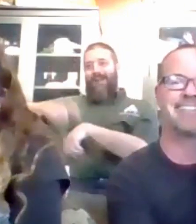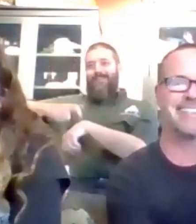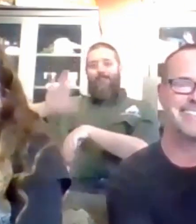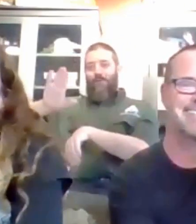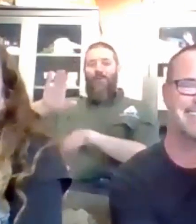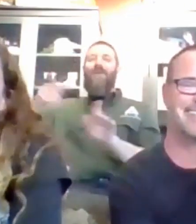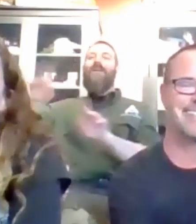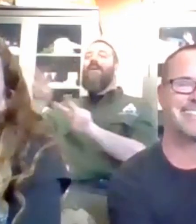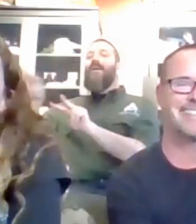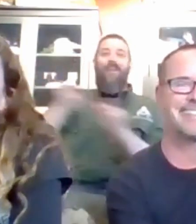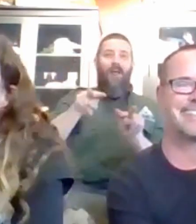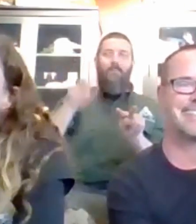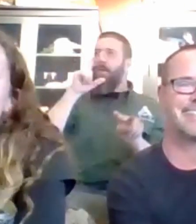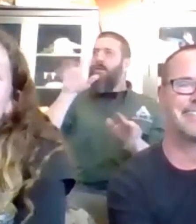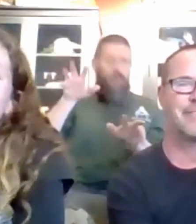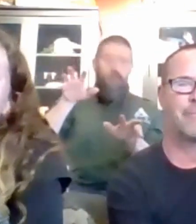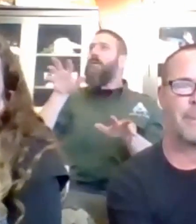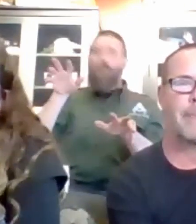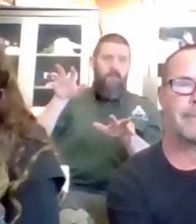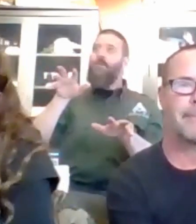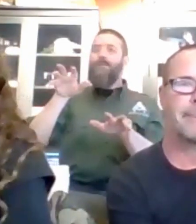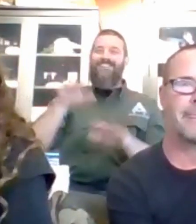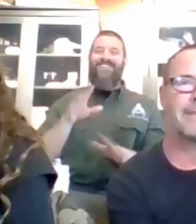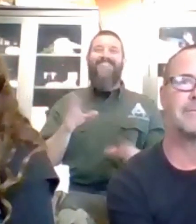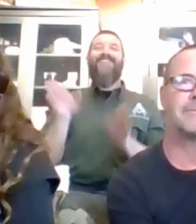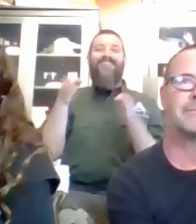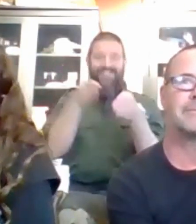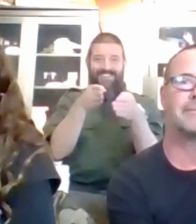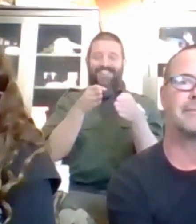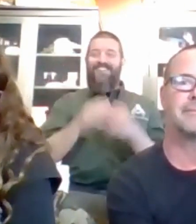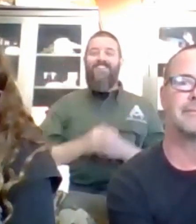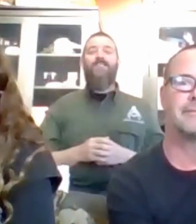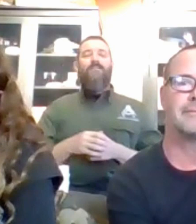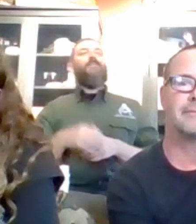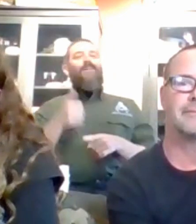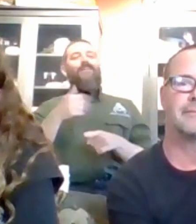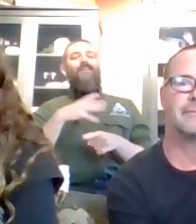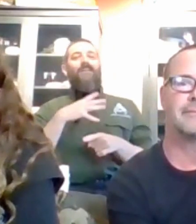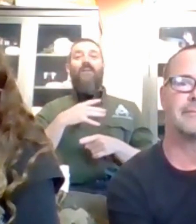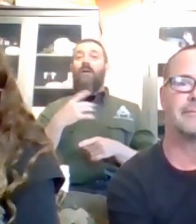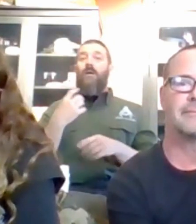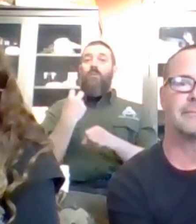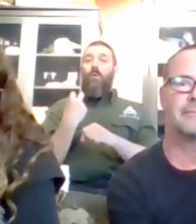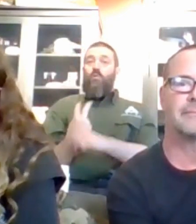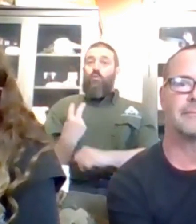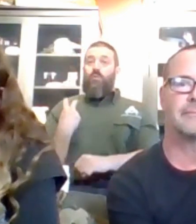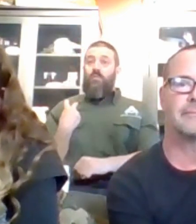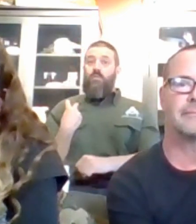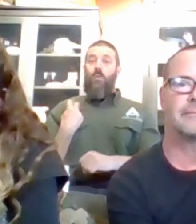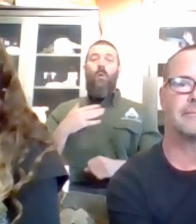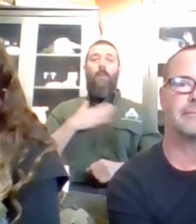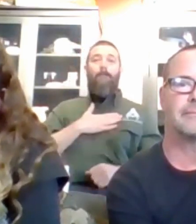go. Watch yourself that's there. Behind. Look in there. That way you won't get confused. So we came with our Girl Scout troop like 2 years ago, and